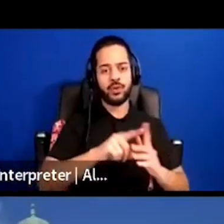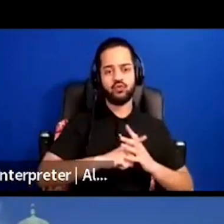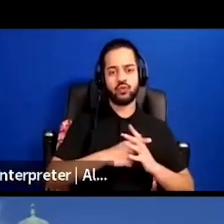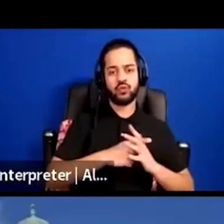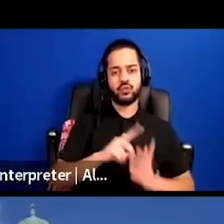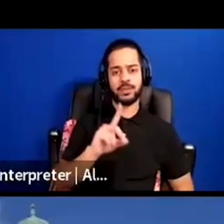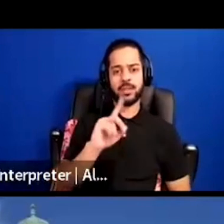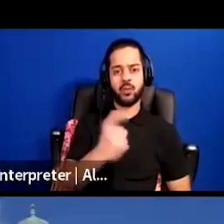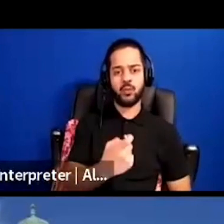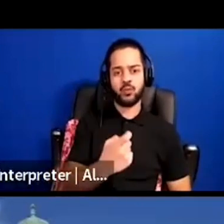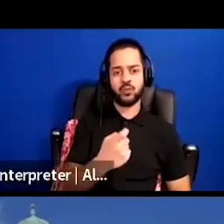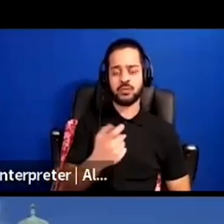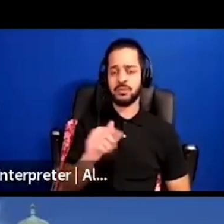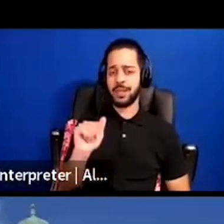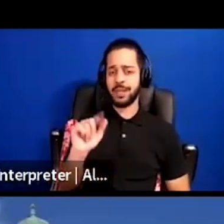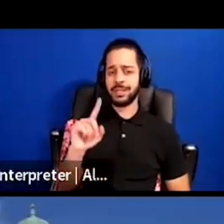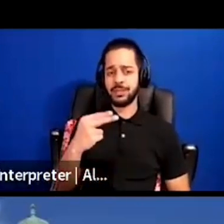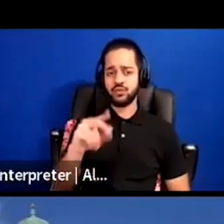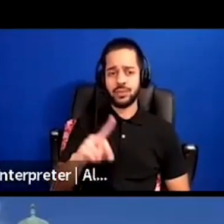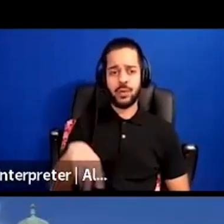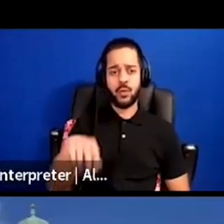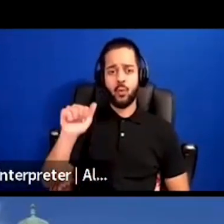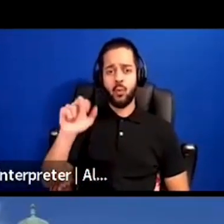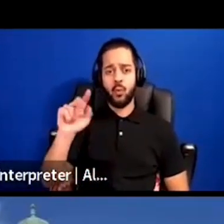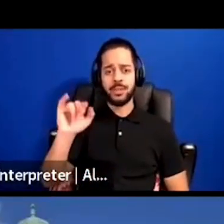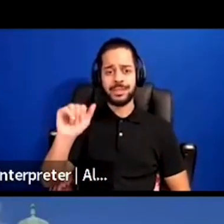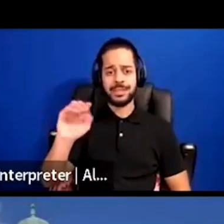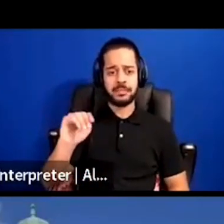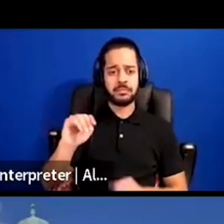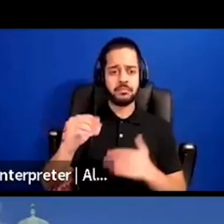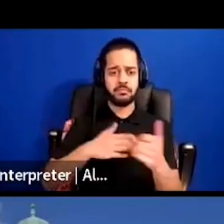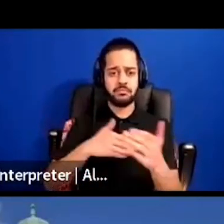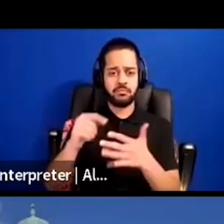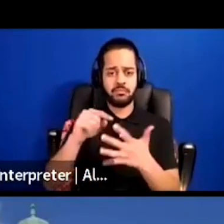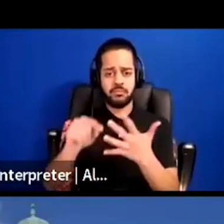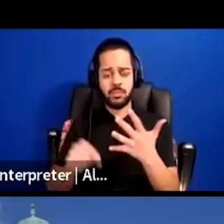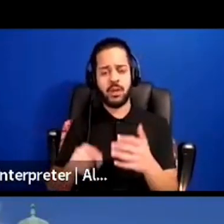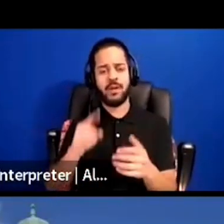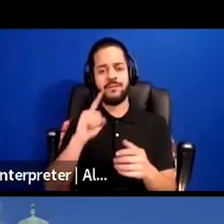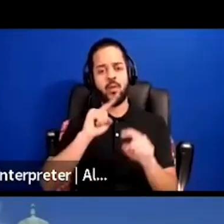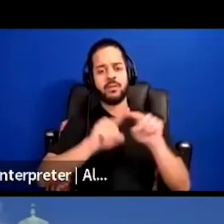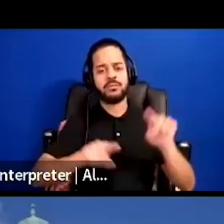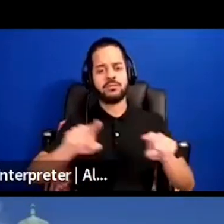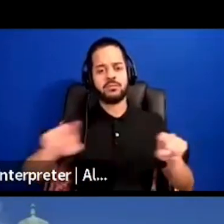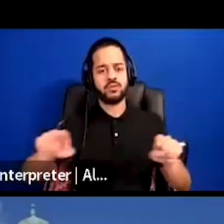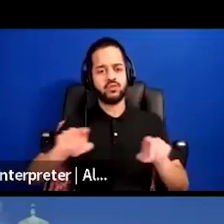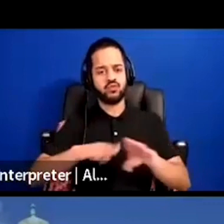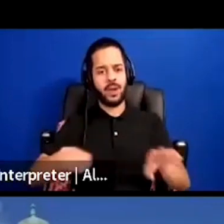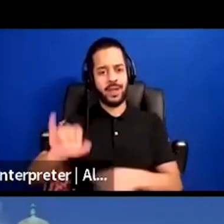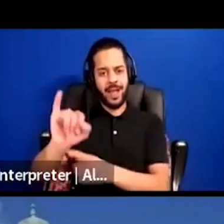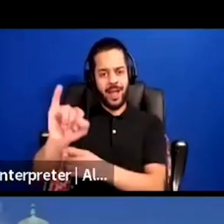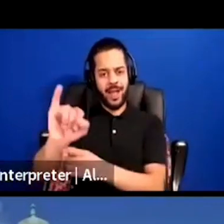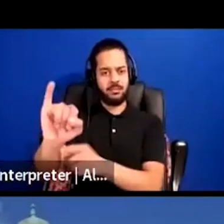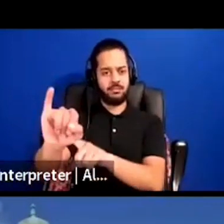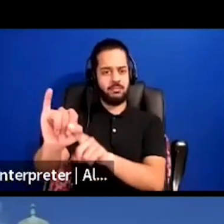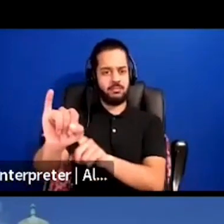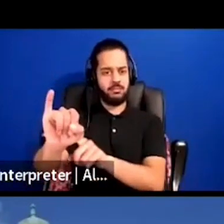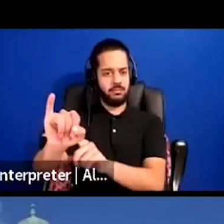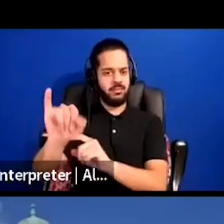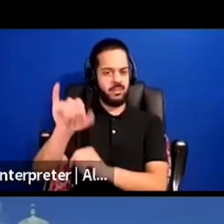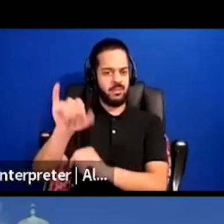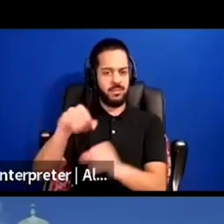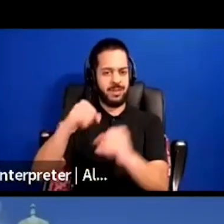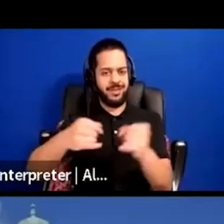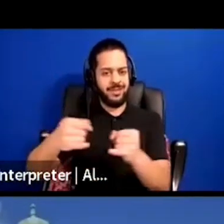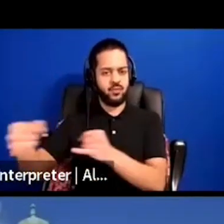though it's ADHD or autism or whatever, and for each child, because that's that I in there, that still manifests differently in